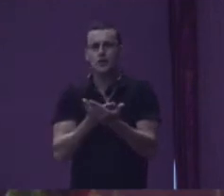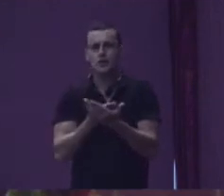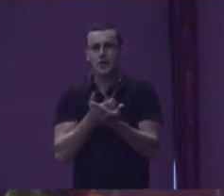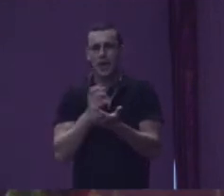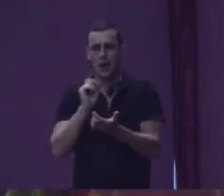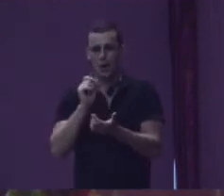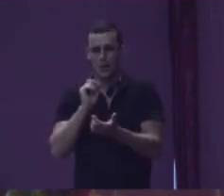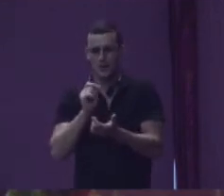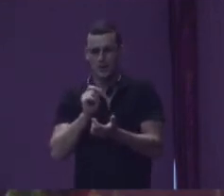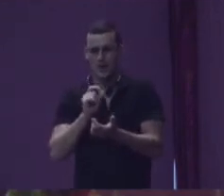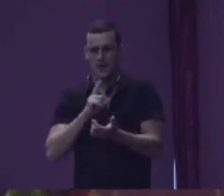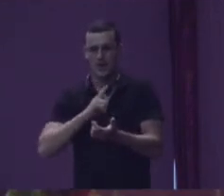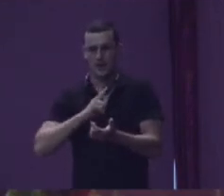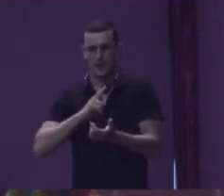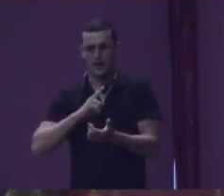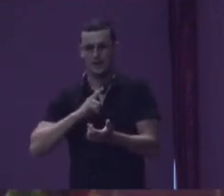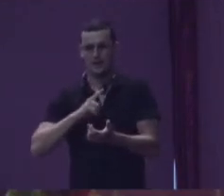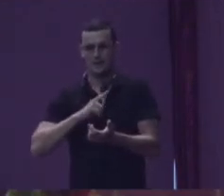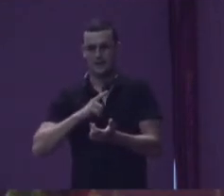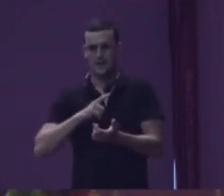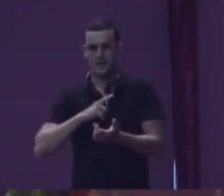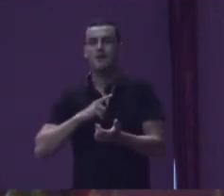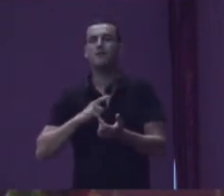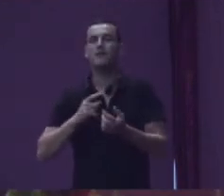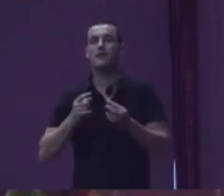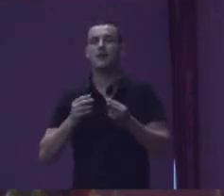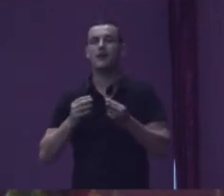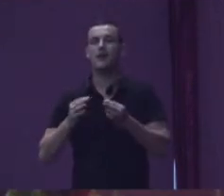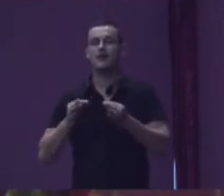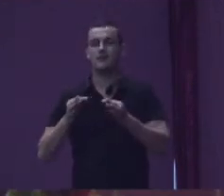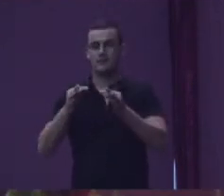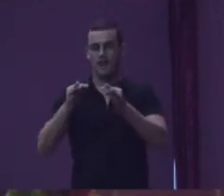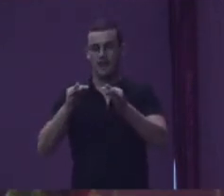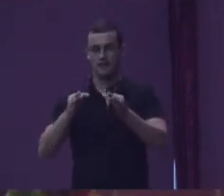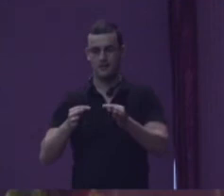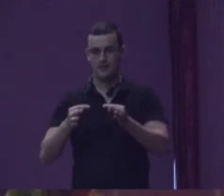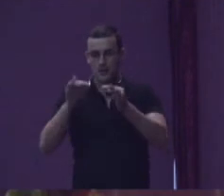técnicas tradicionais e as novas técnicas apresentadas.